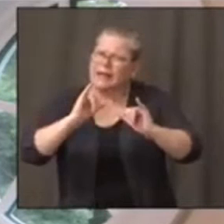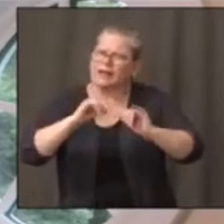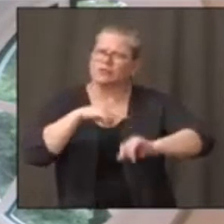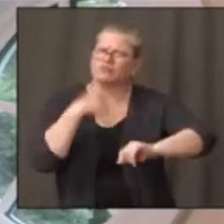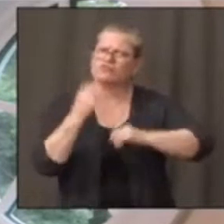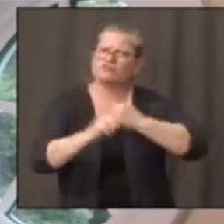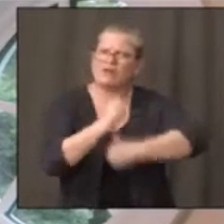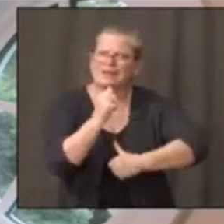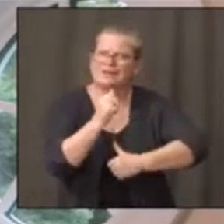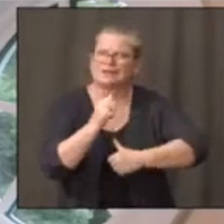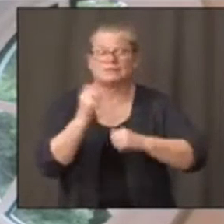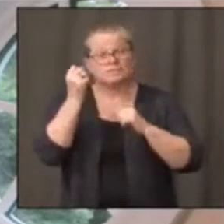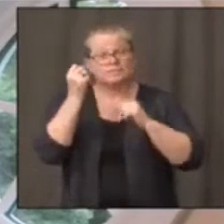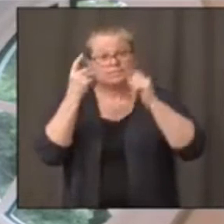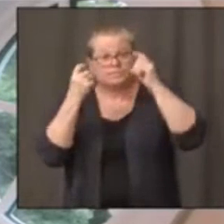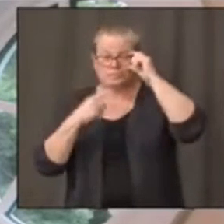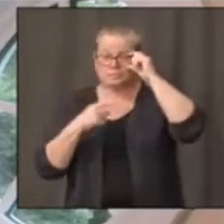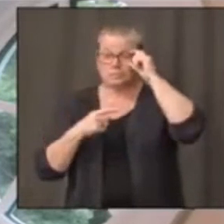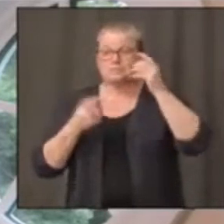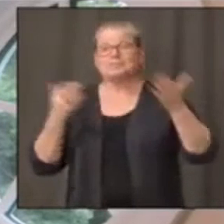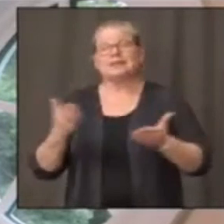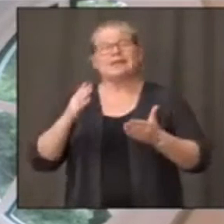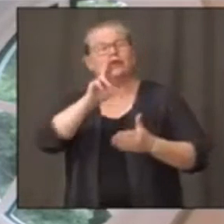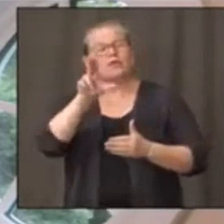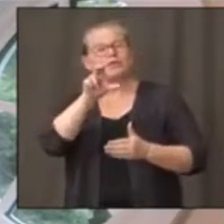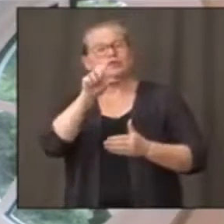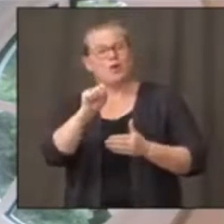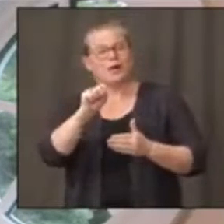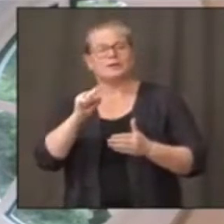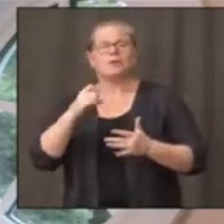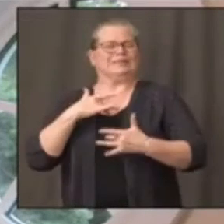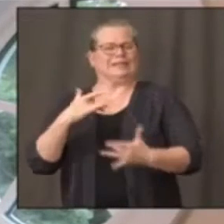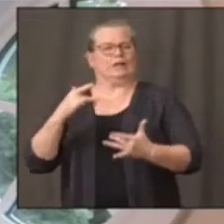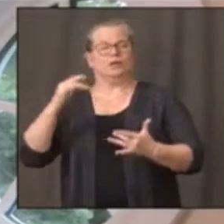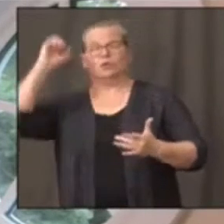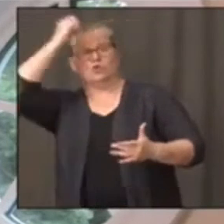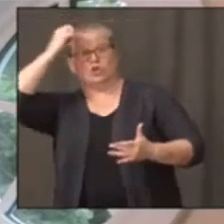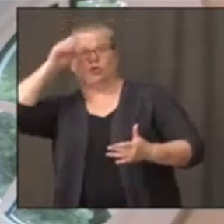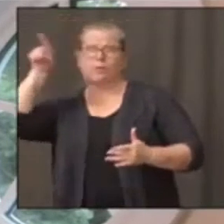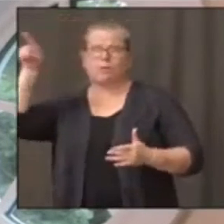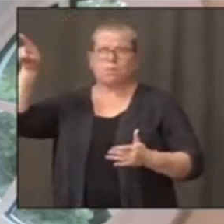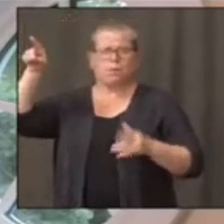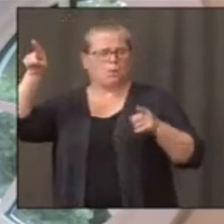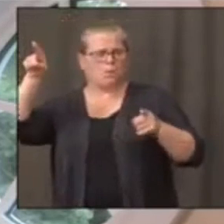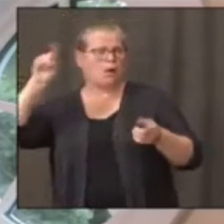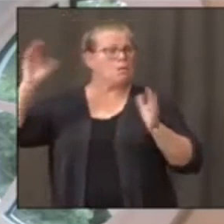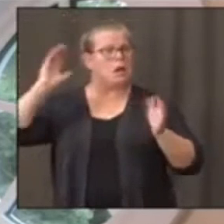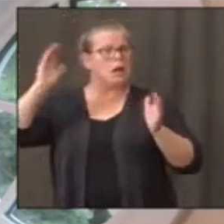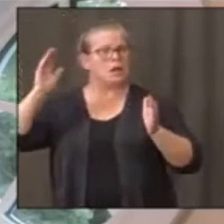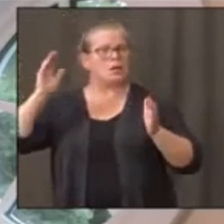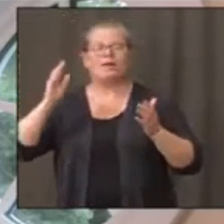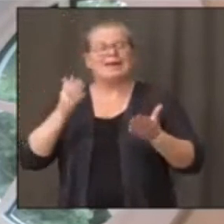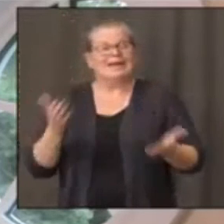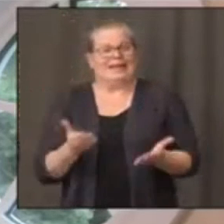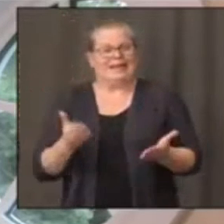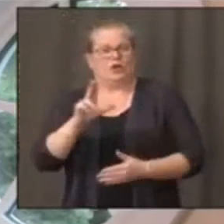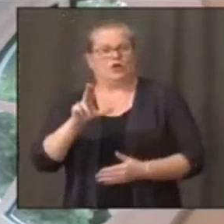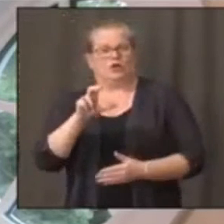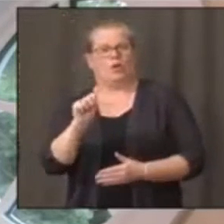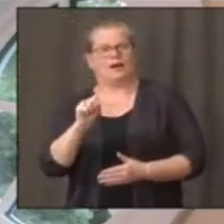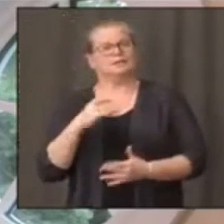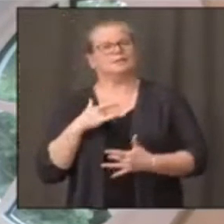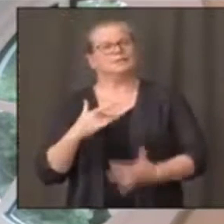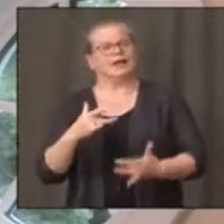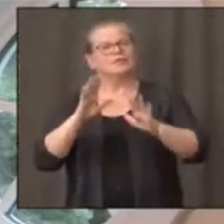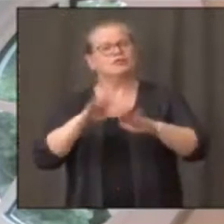we oftentimes compare ourselves to Europe. Here in the U.S., we have more comorbid illness among children. We have higher rates